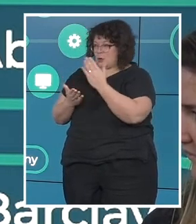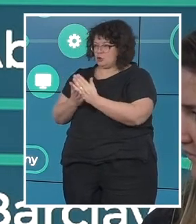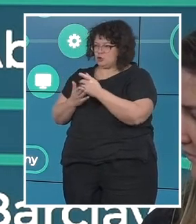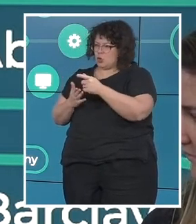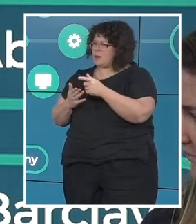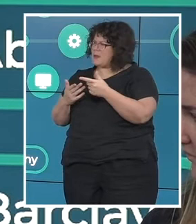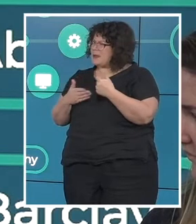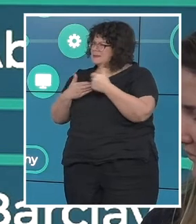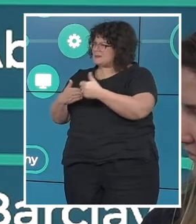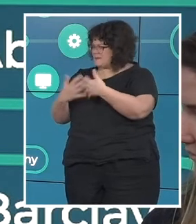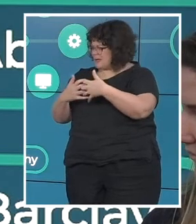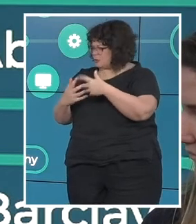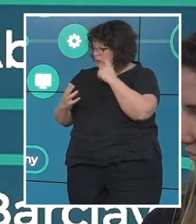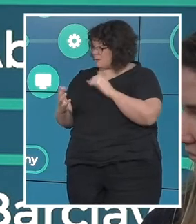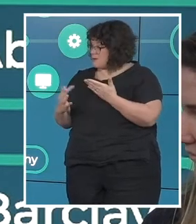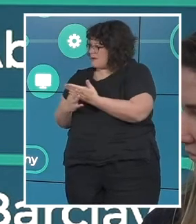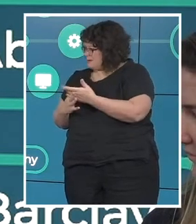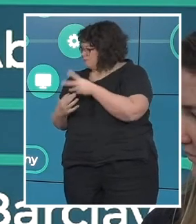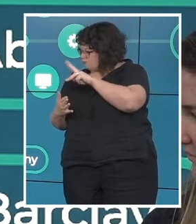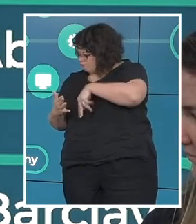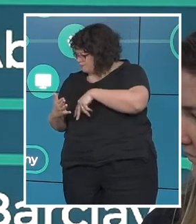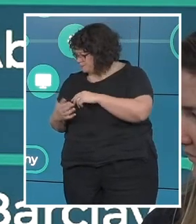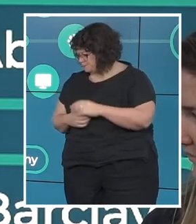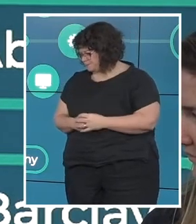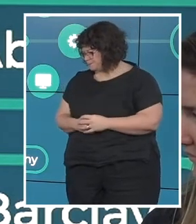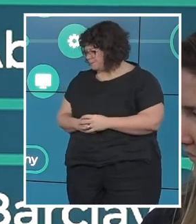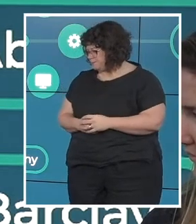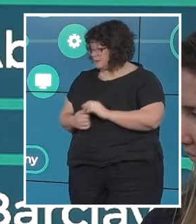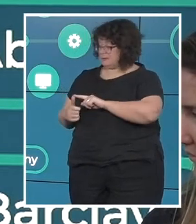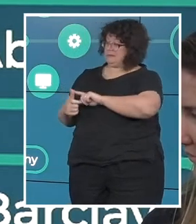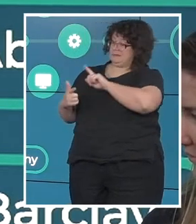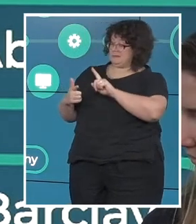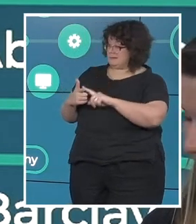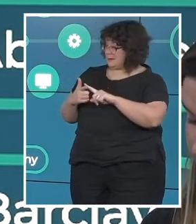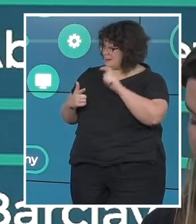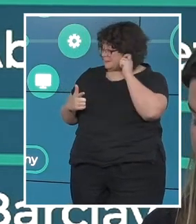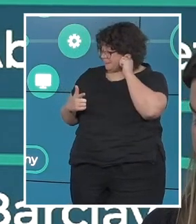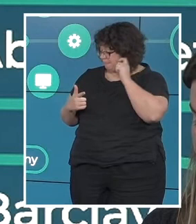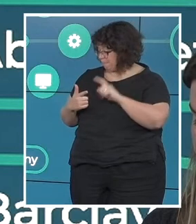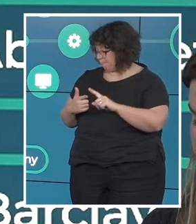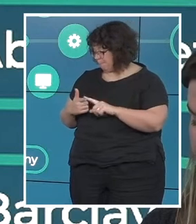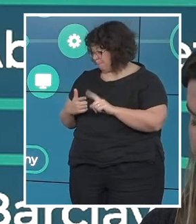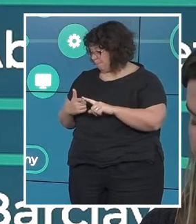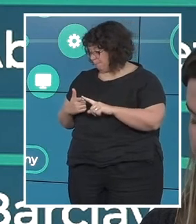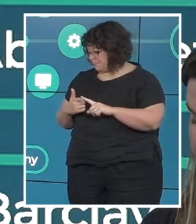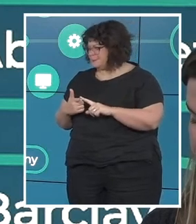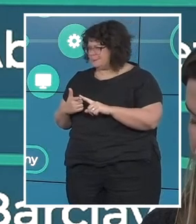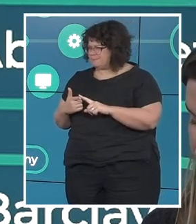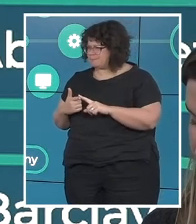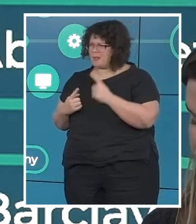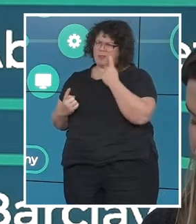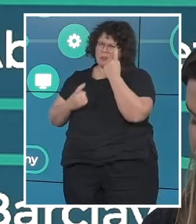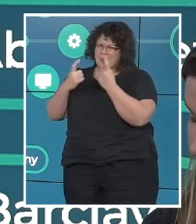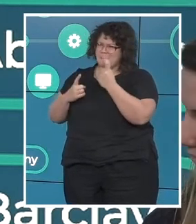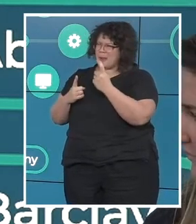digital experience of the people that are coming to your website or using web portals or web apps, and think about whether they really